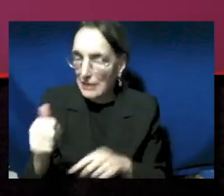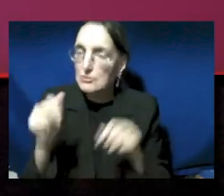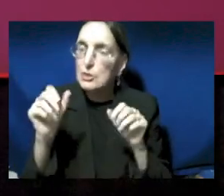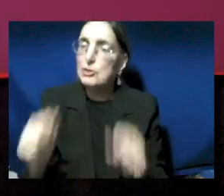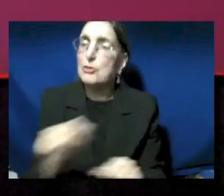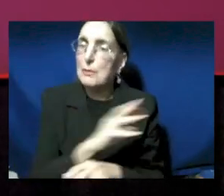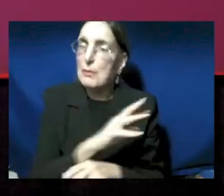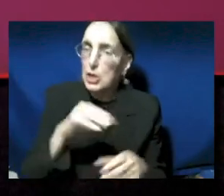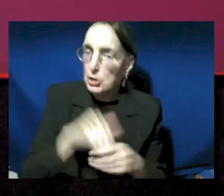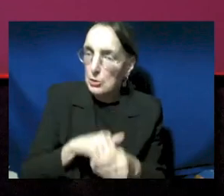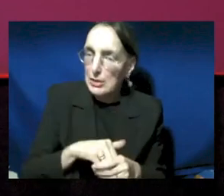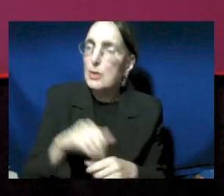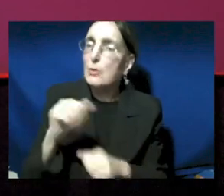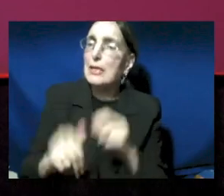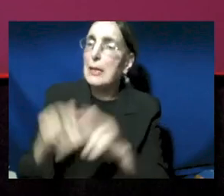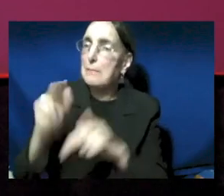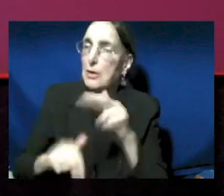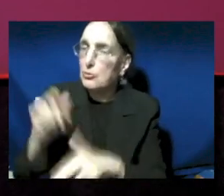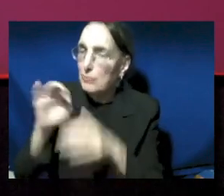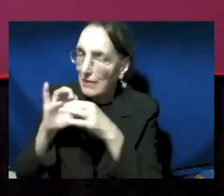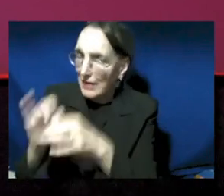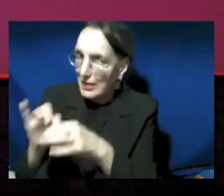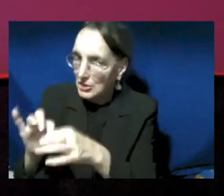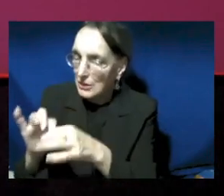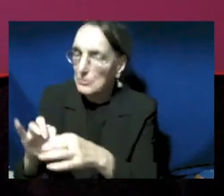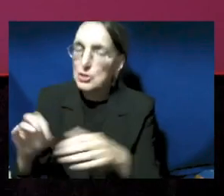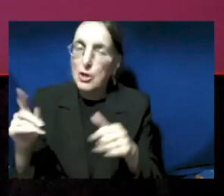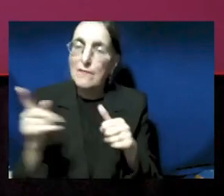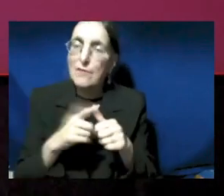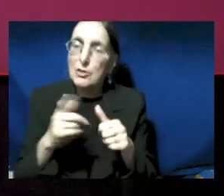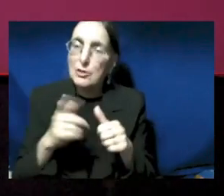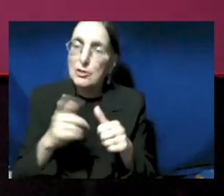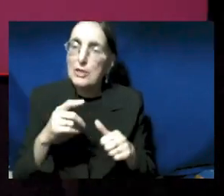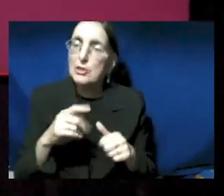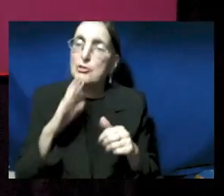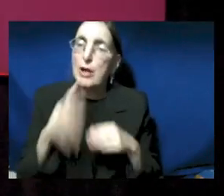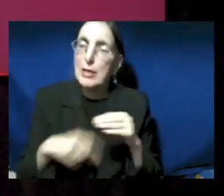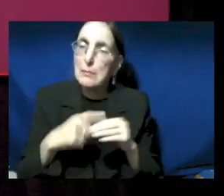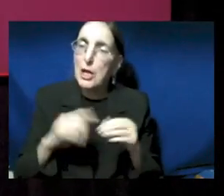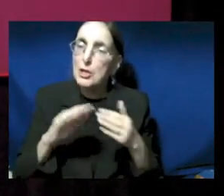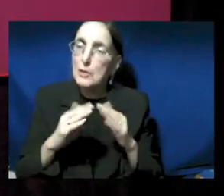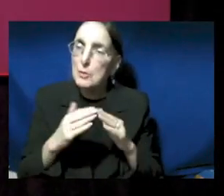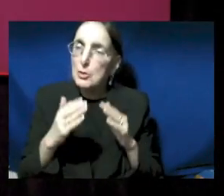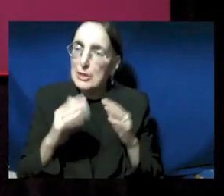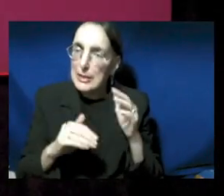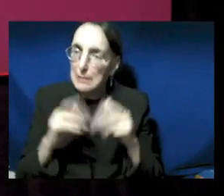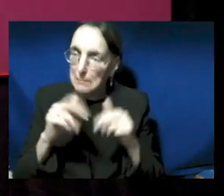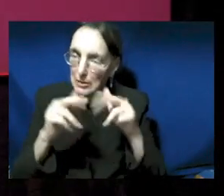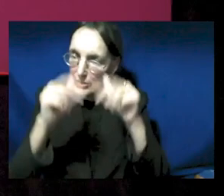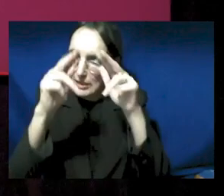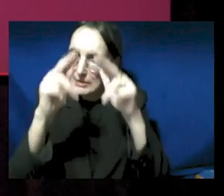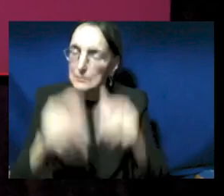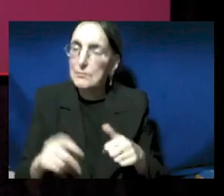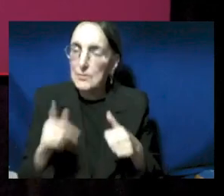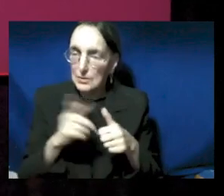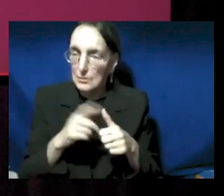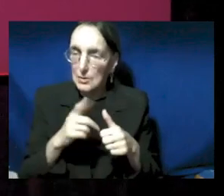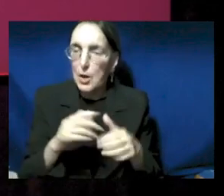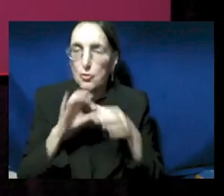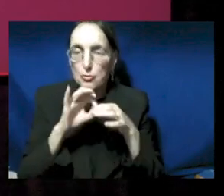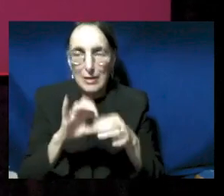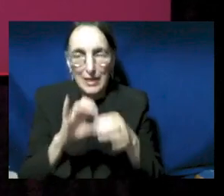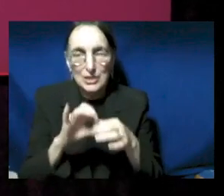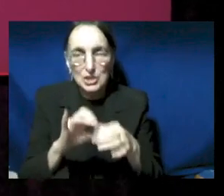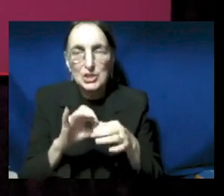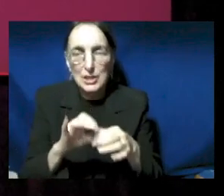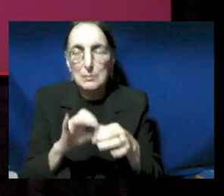in the first bucket, when we're talking about community building, 3 things to note. 1, relationships are your greatest capital.